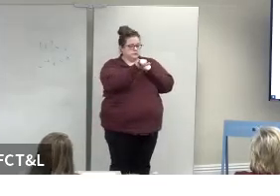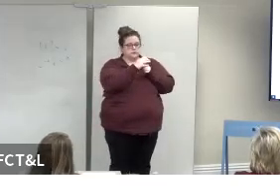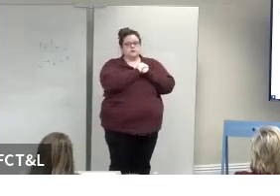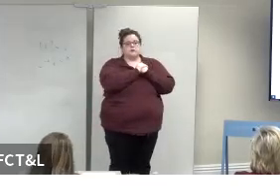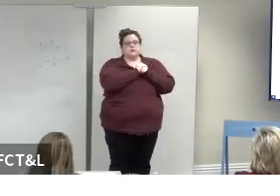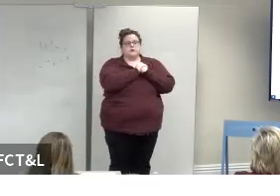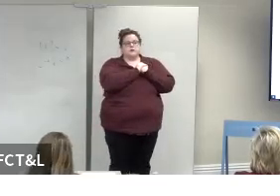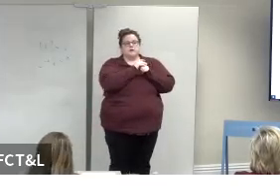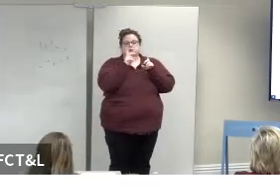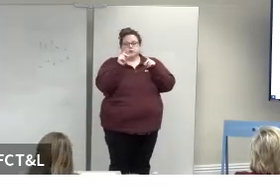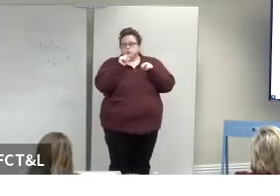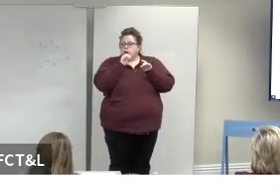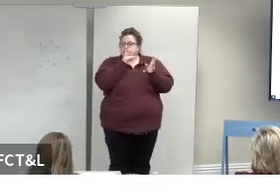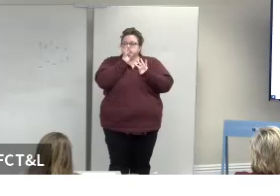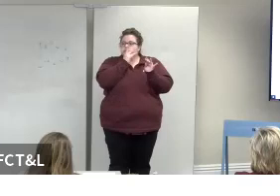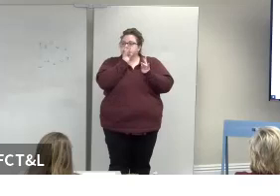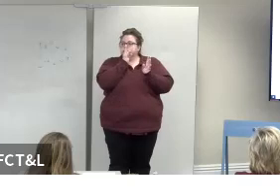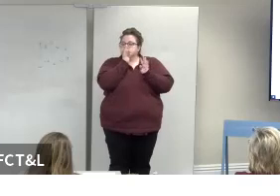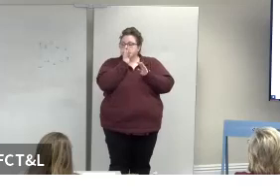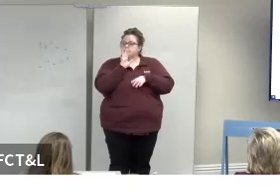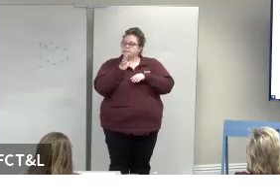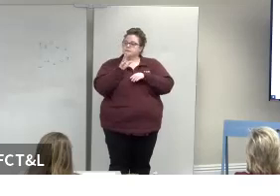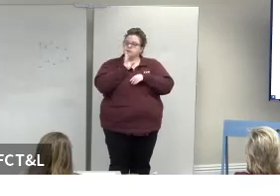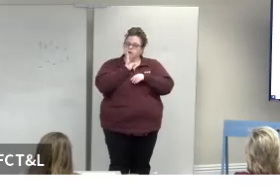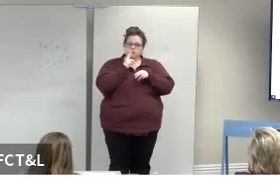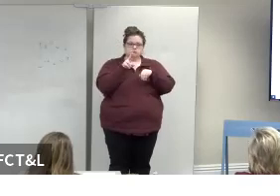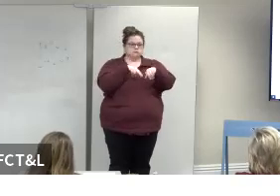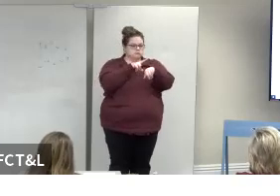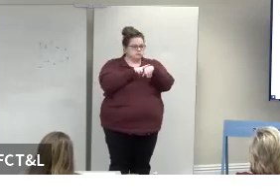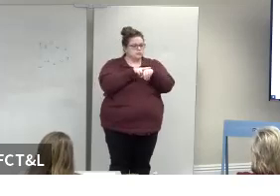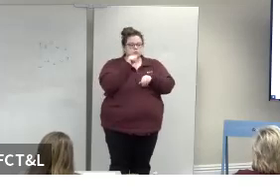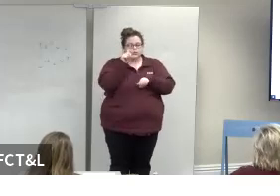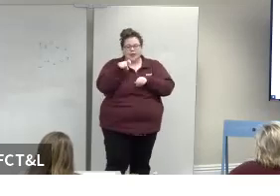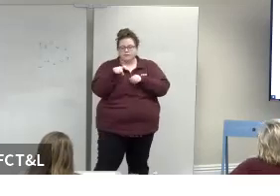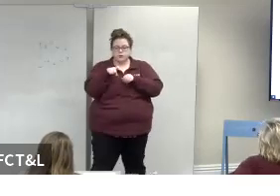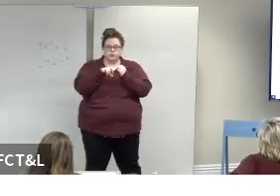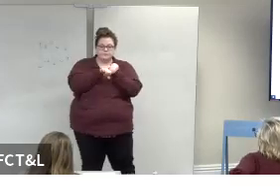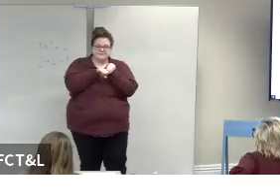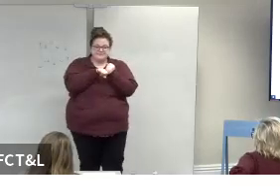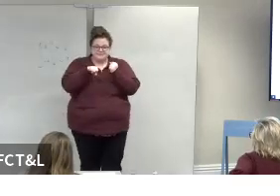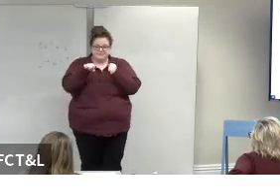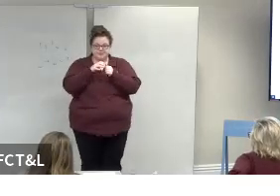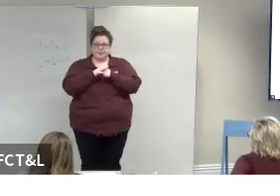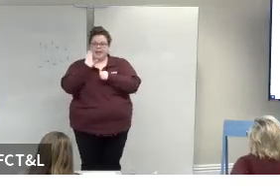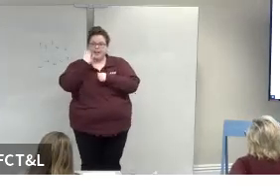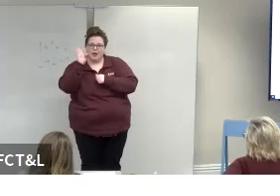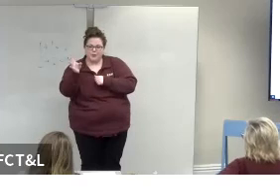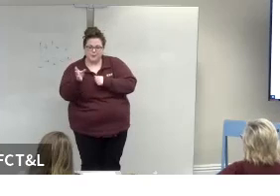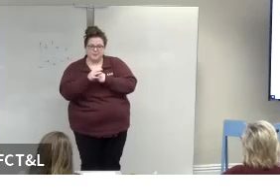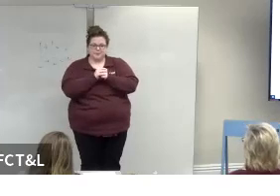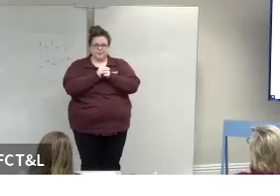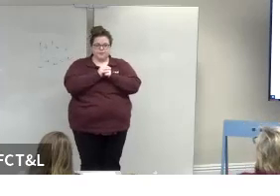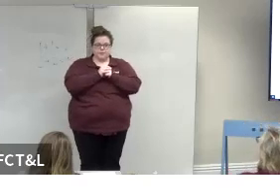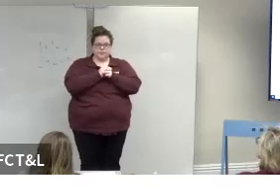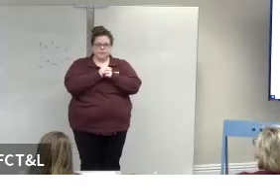So just keep that in mind as they're doing their work, to not speak at such a rapid pace. That a normal pace